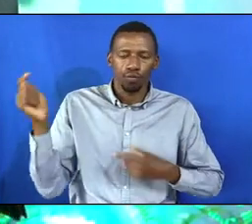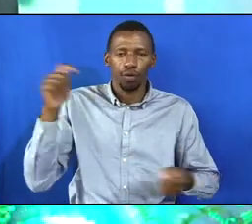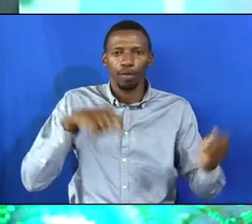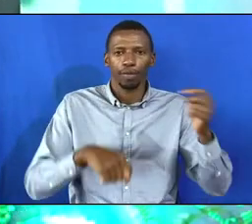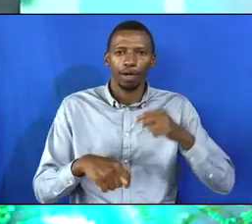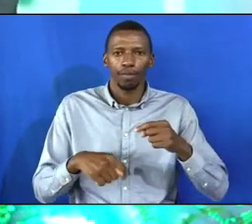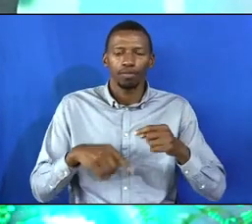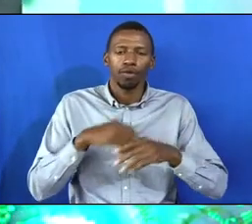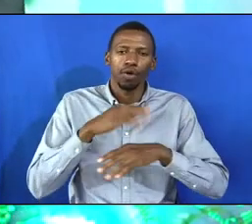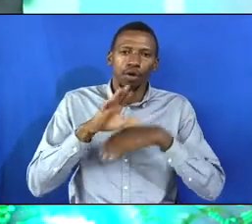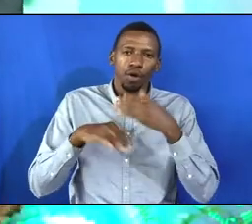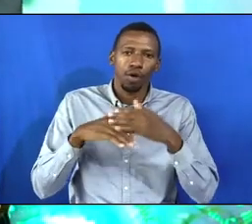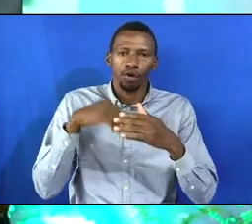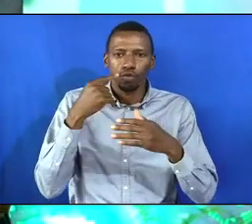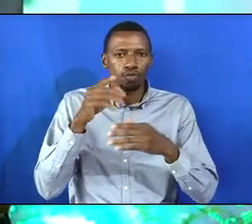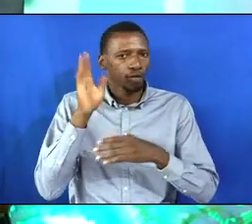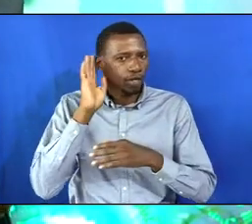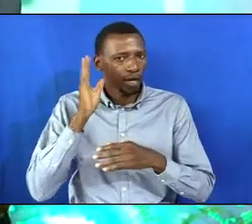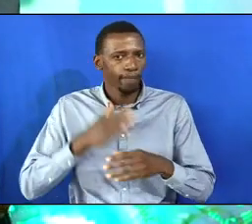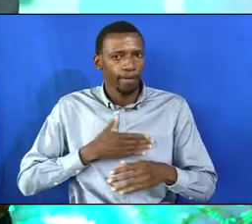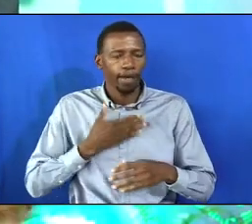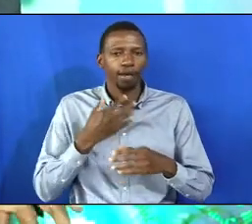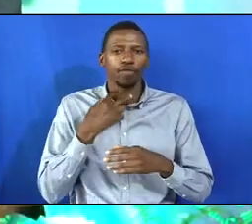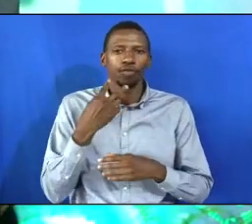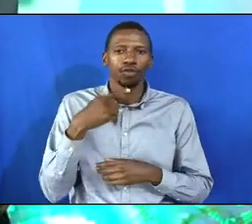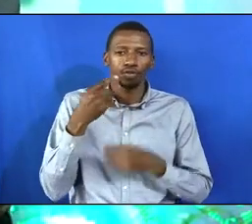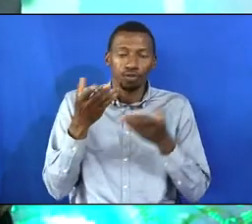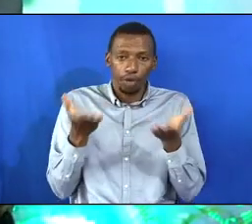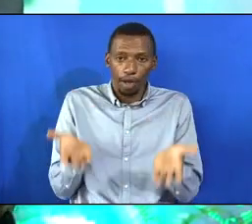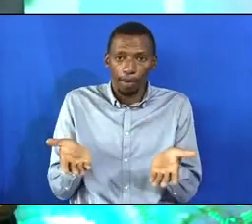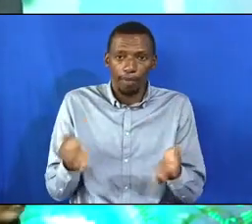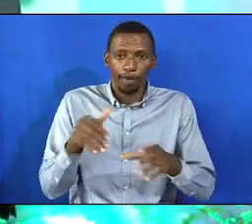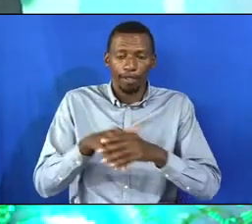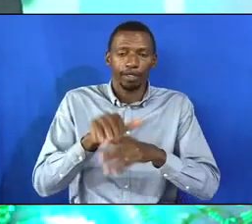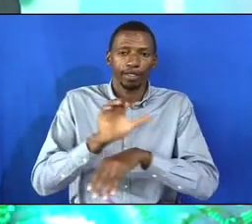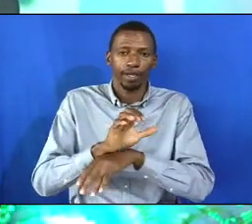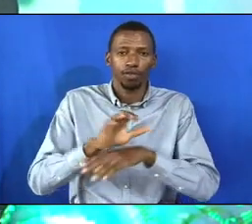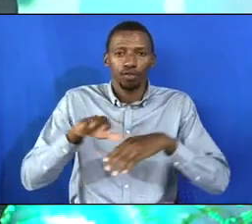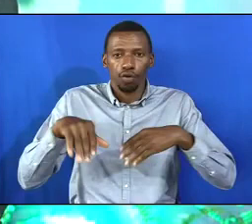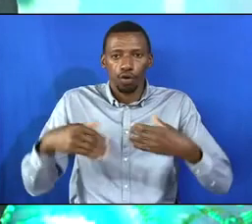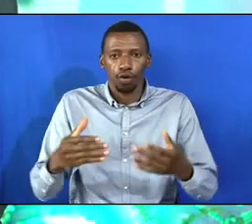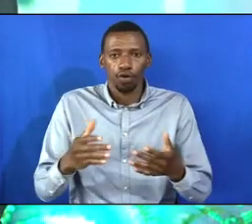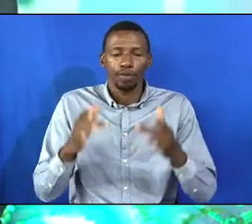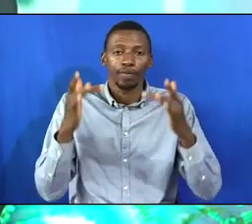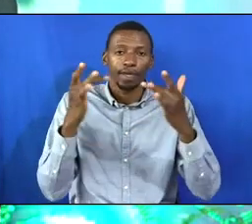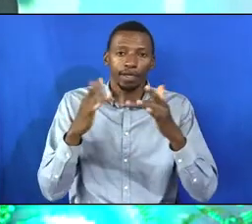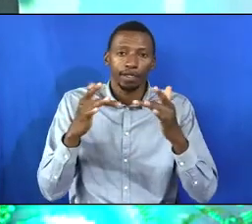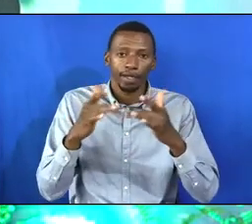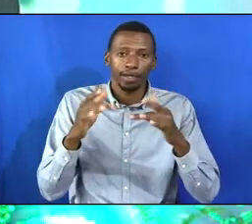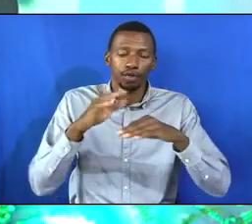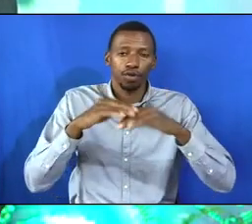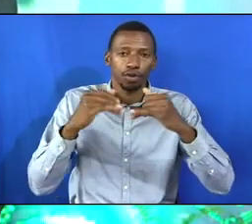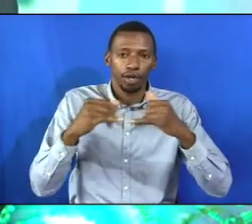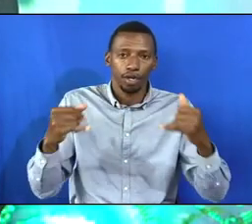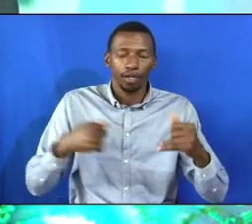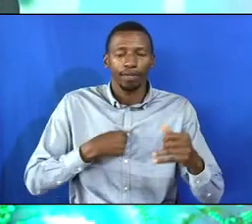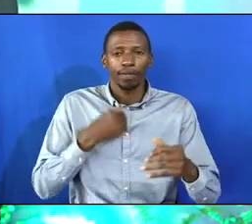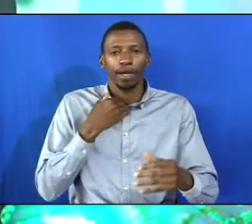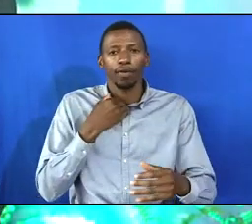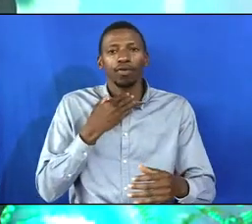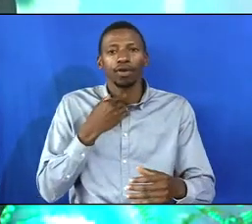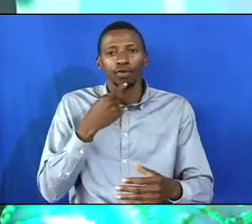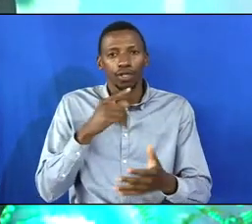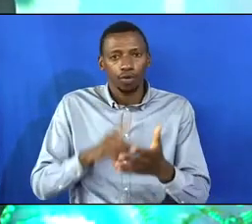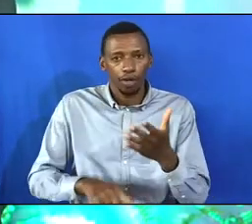voice, whether physically attending here, whether online, I want to say that you have a promise to